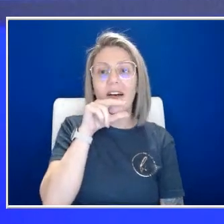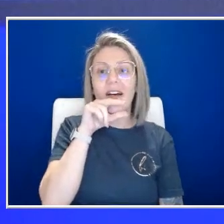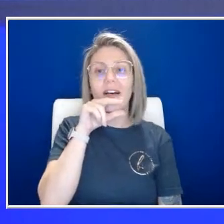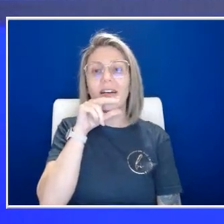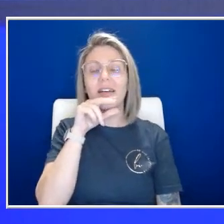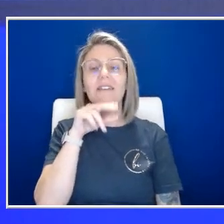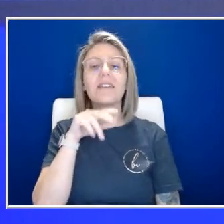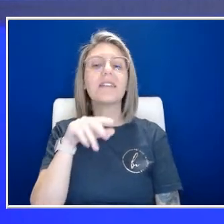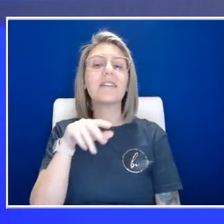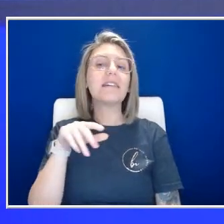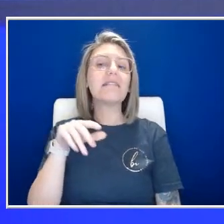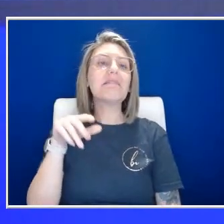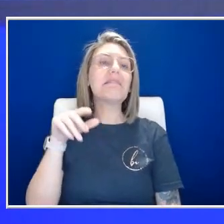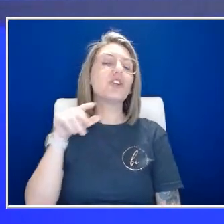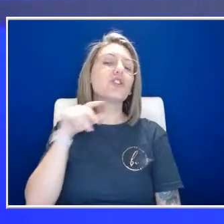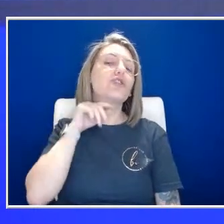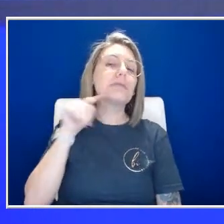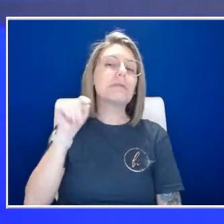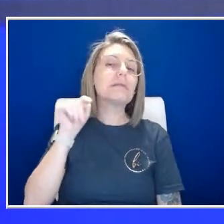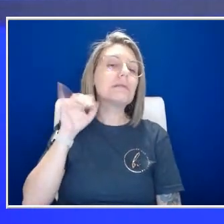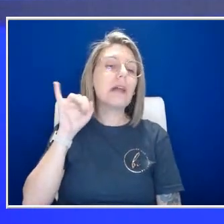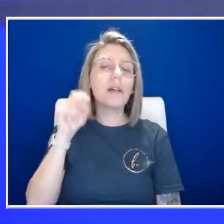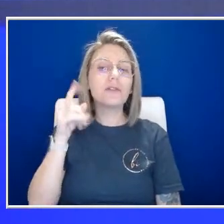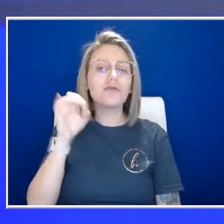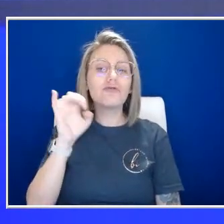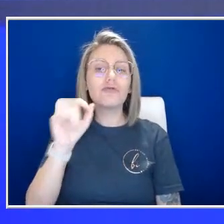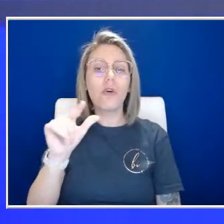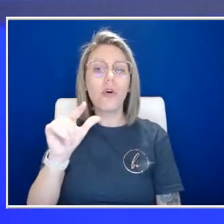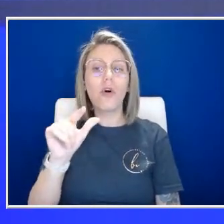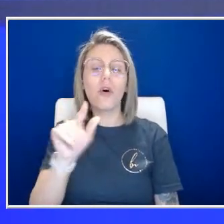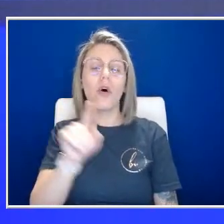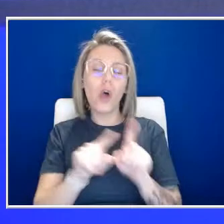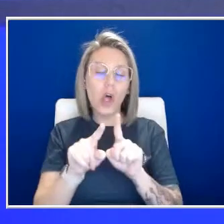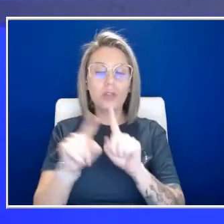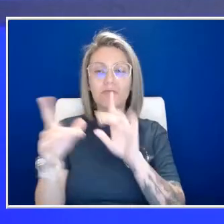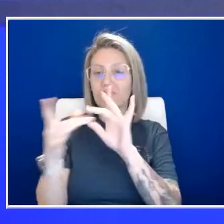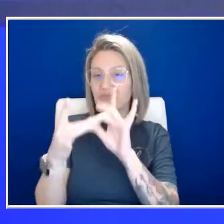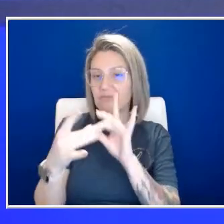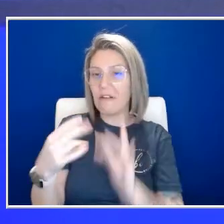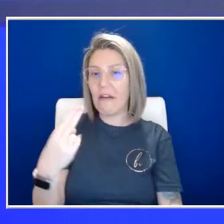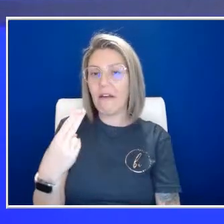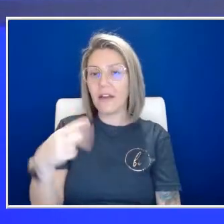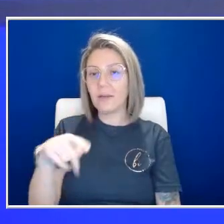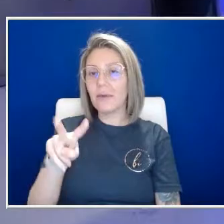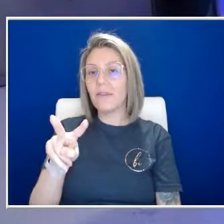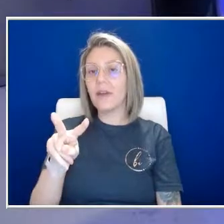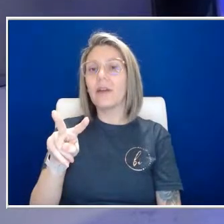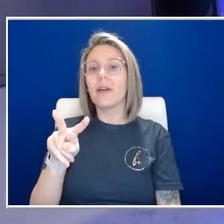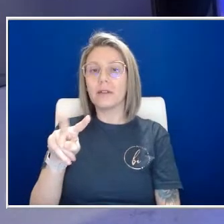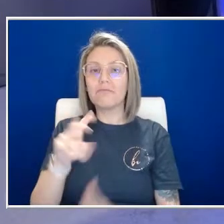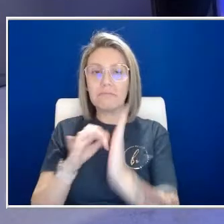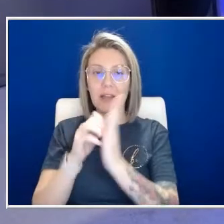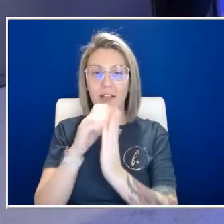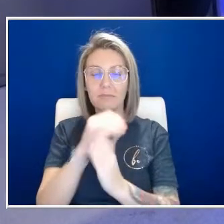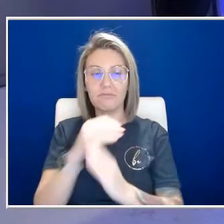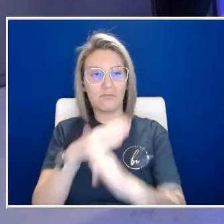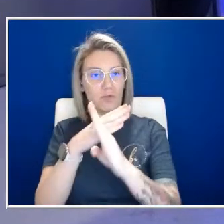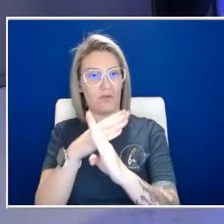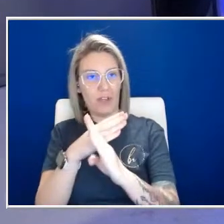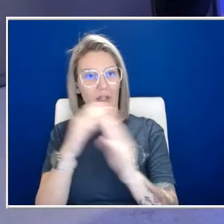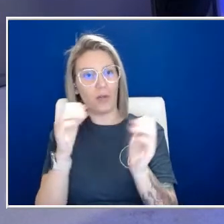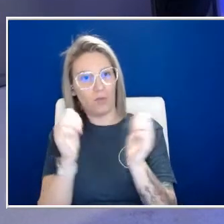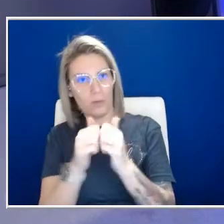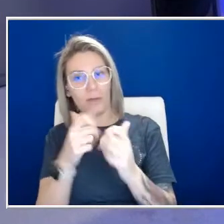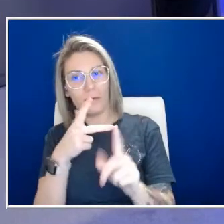tongue are a venue for HPV-associated cancers, and those can be prevented with the vaccine. Jen is asking Bonnie, how did you handle all